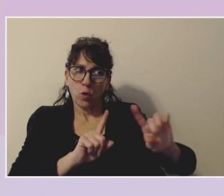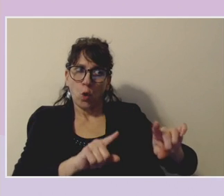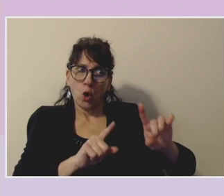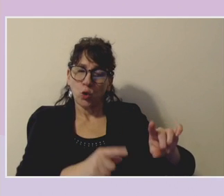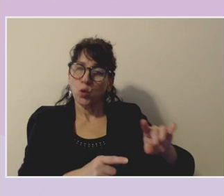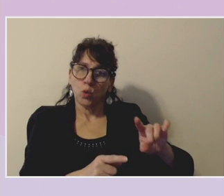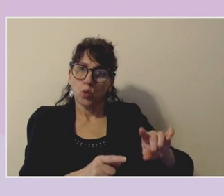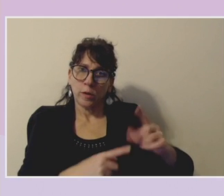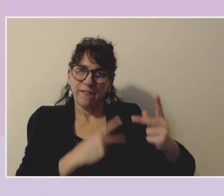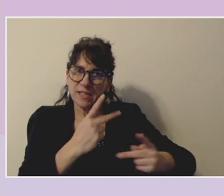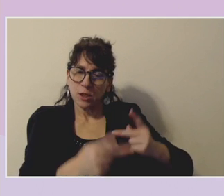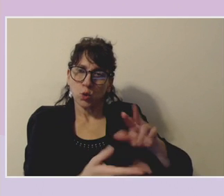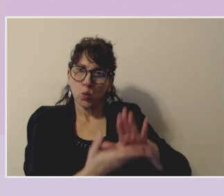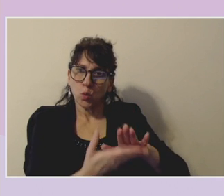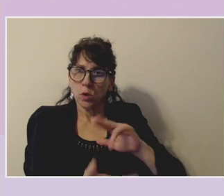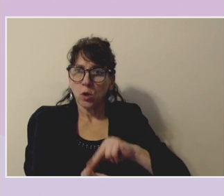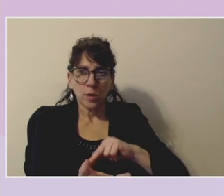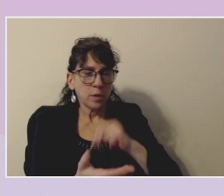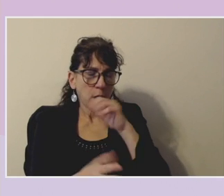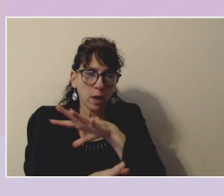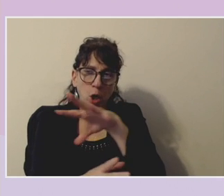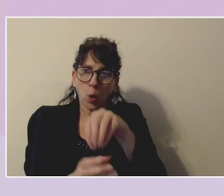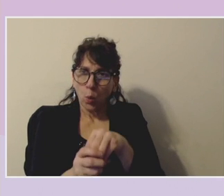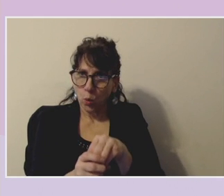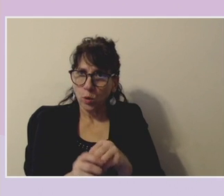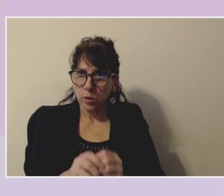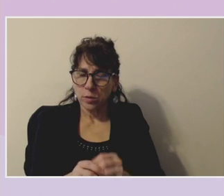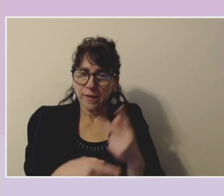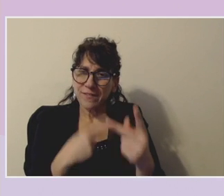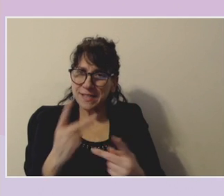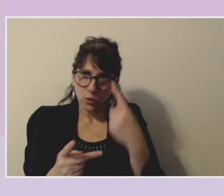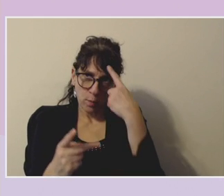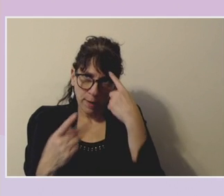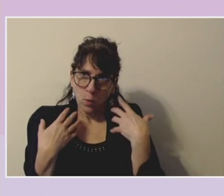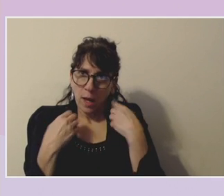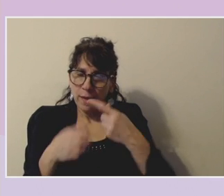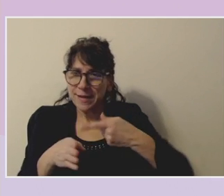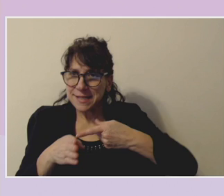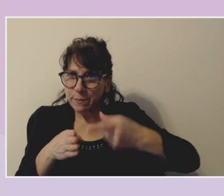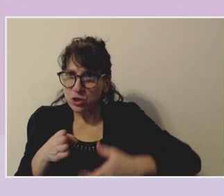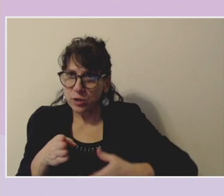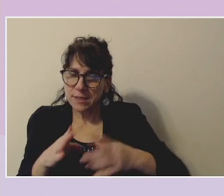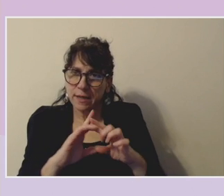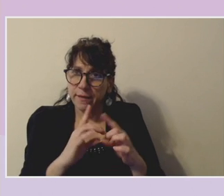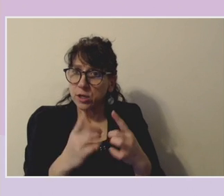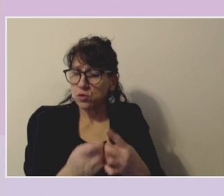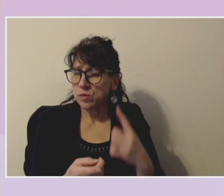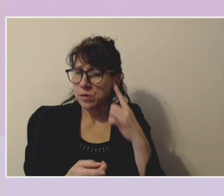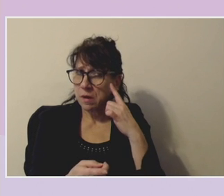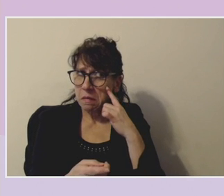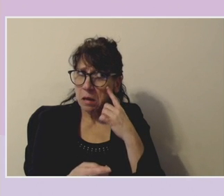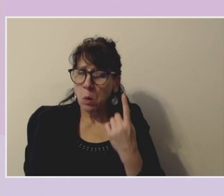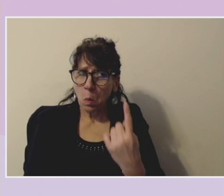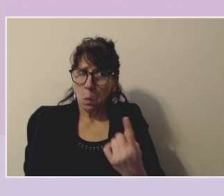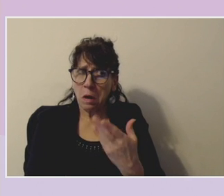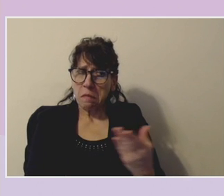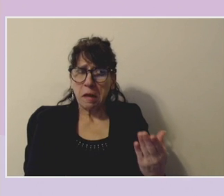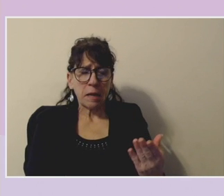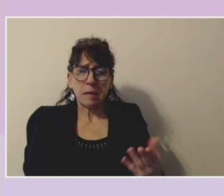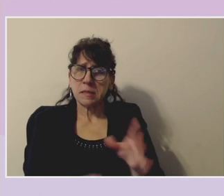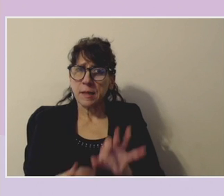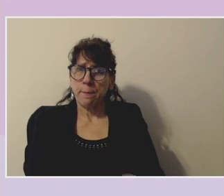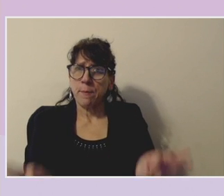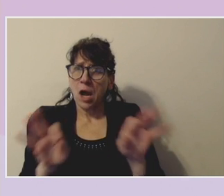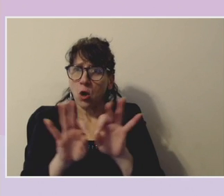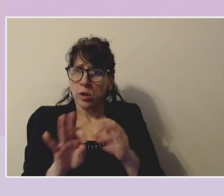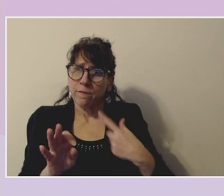include our visits to all our mental health specialists in the district. And so I think one thing that's an imperative for us as